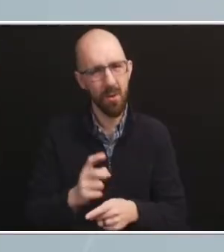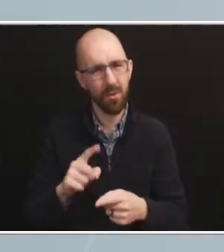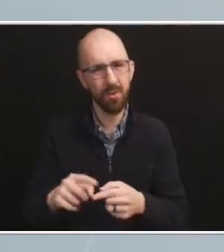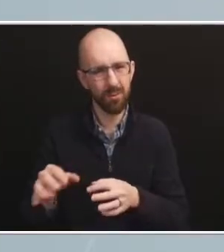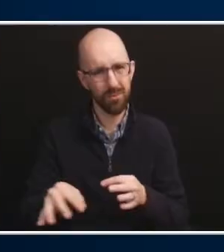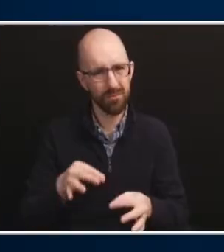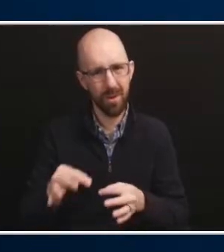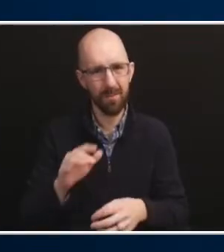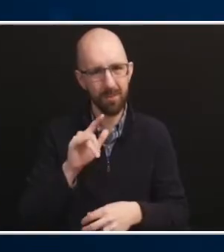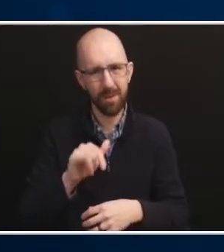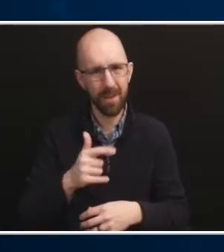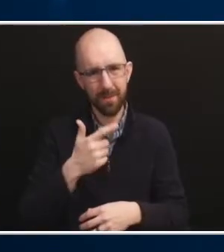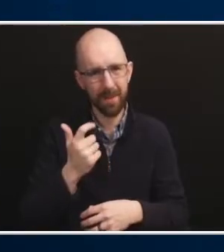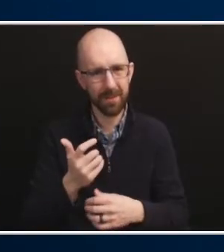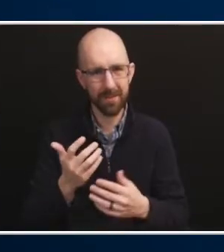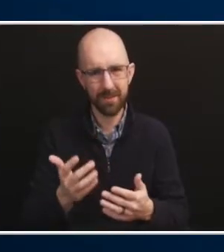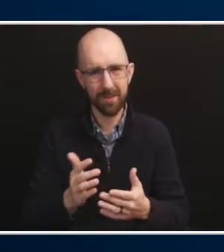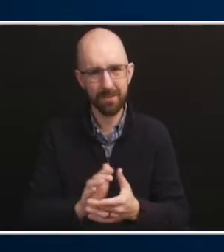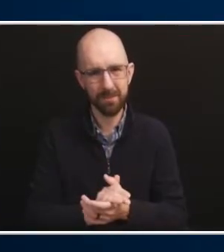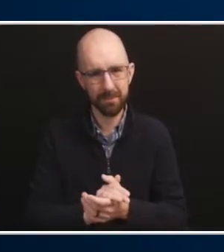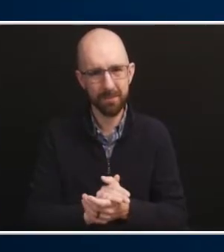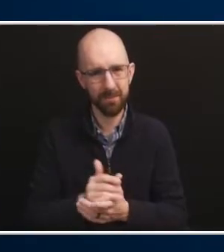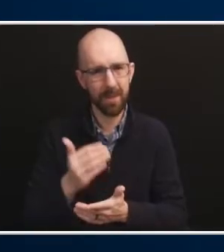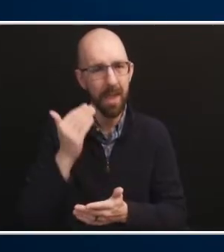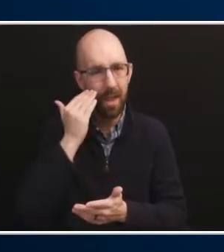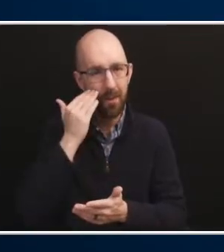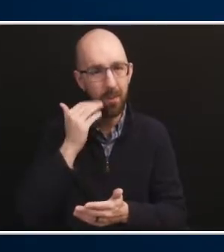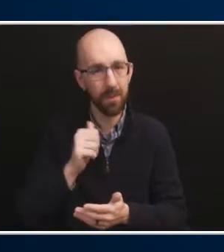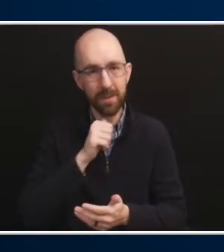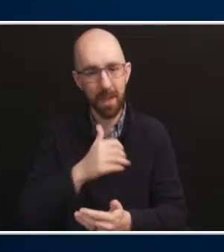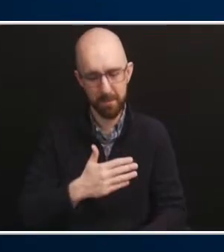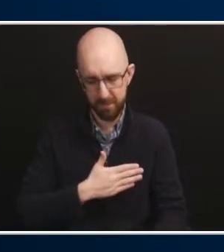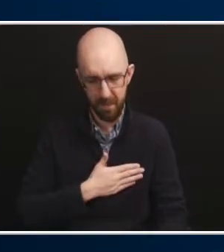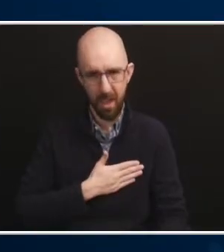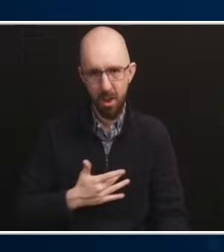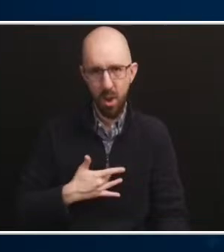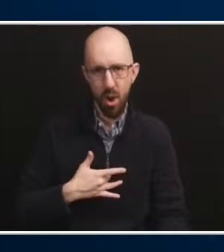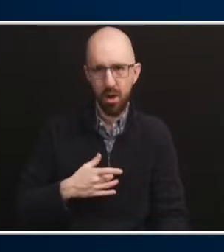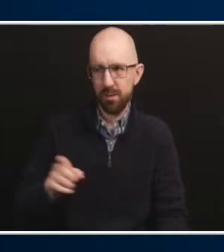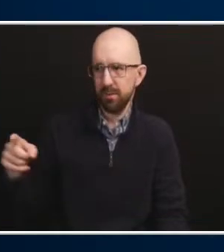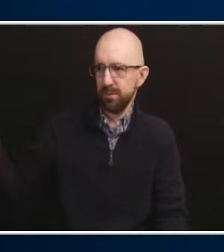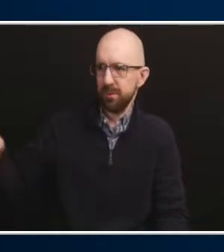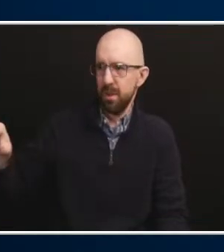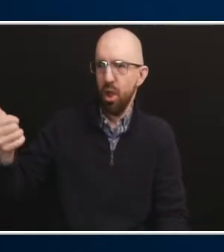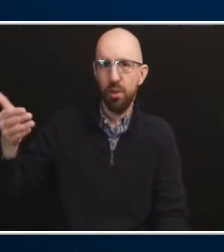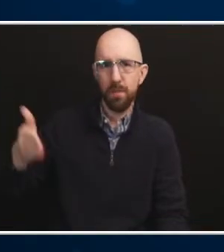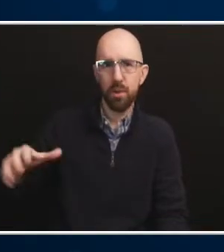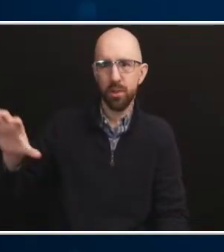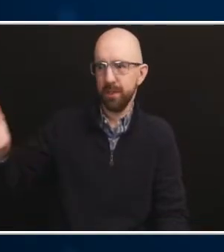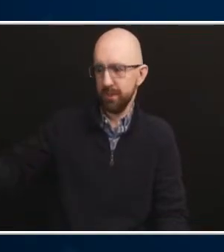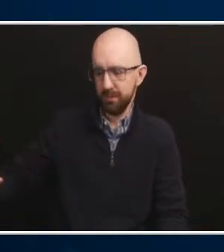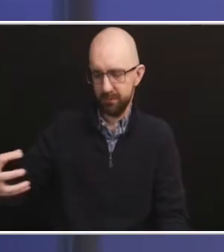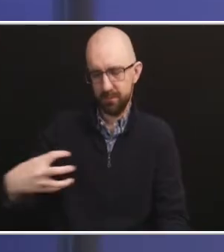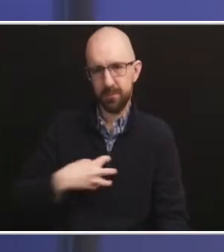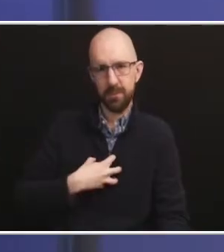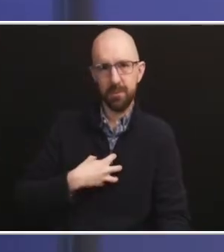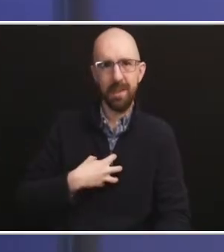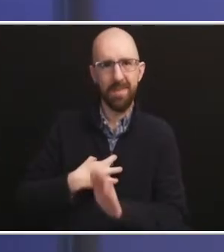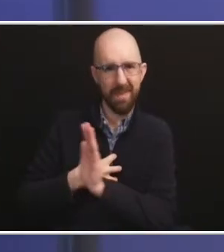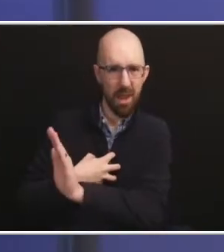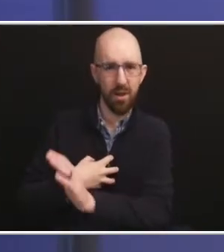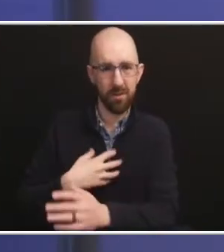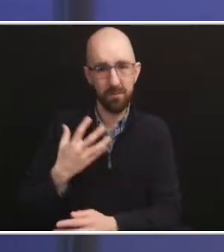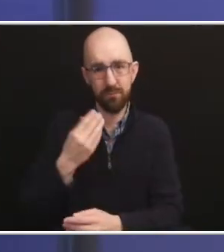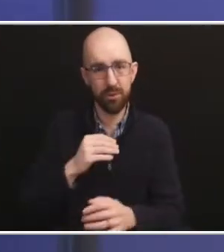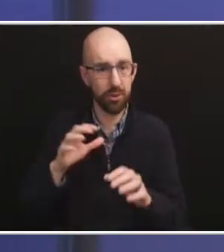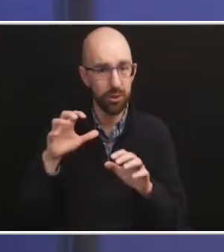like I knew it wasn't my heart; it was somebody else's heart, you know. So it was pretty shocking at